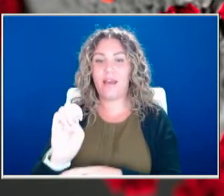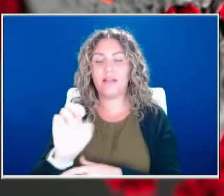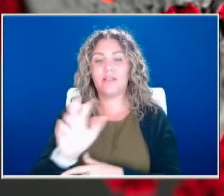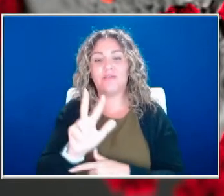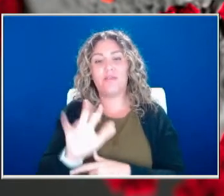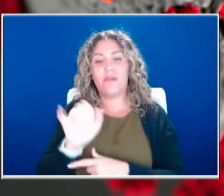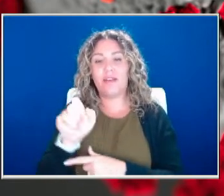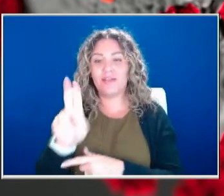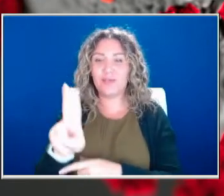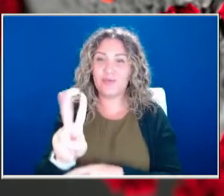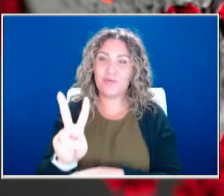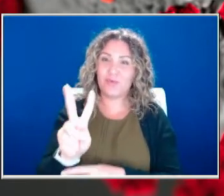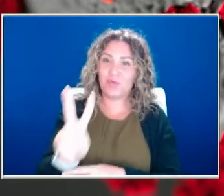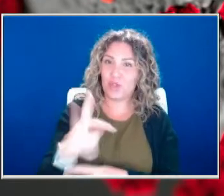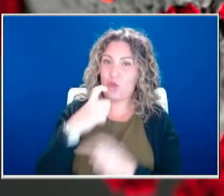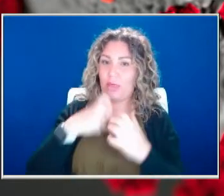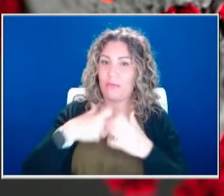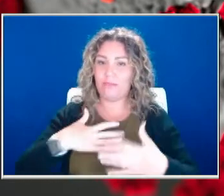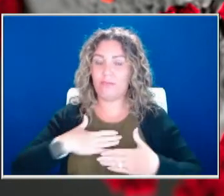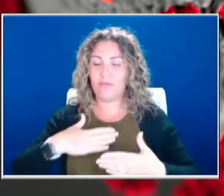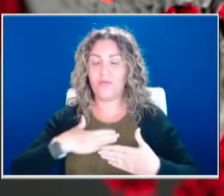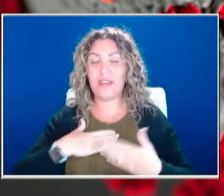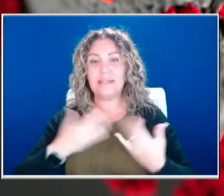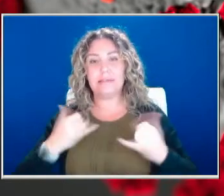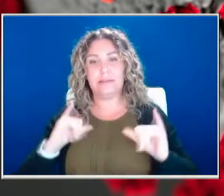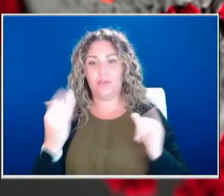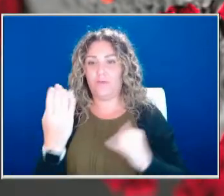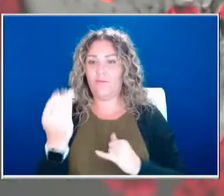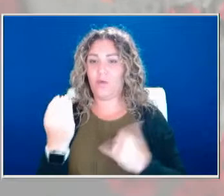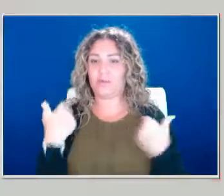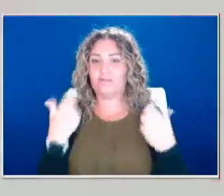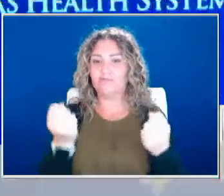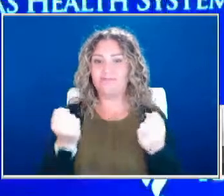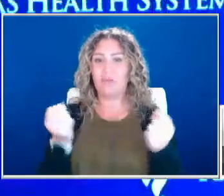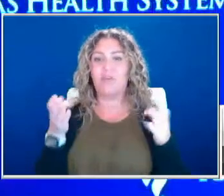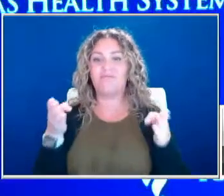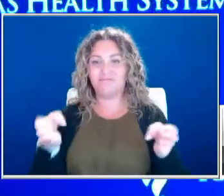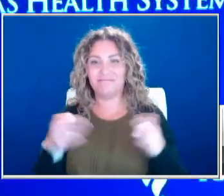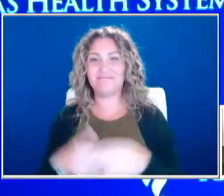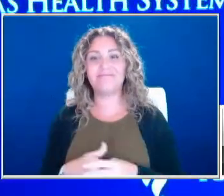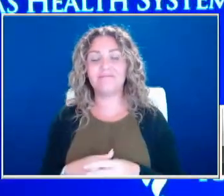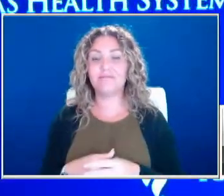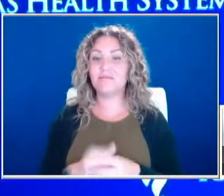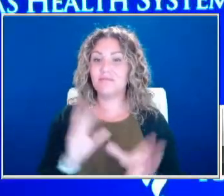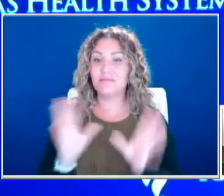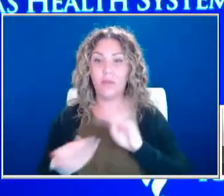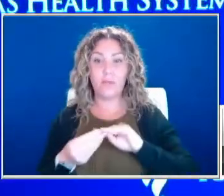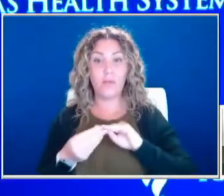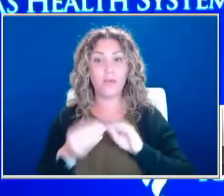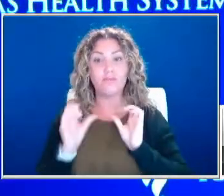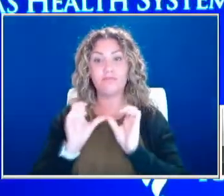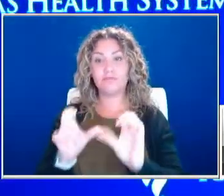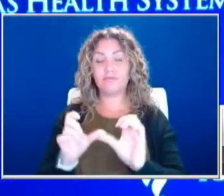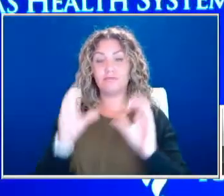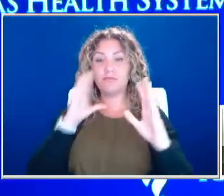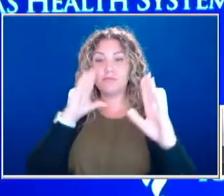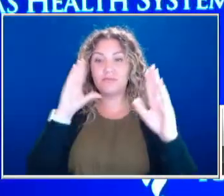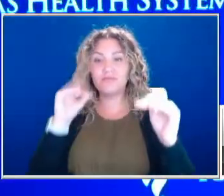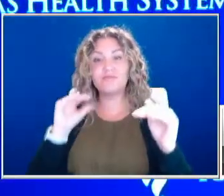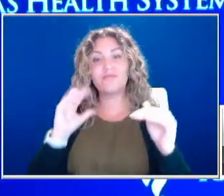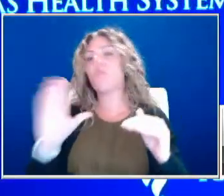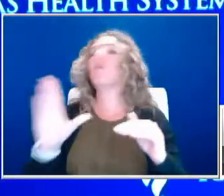on the ventilator, still 14 in that recovery period. Overall, we are continuing to hope that it will continue to trend